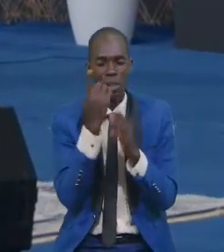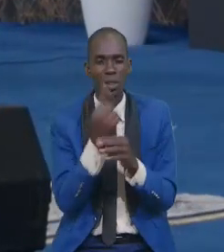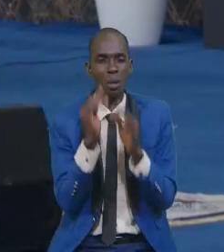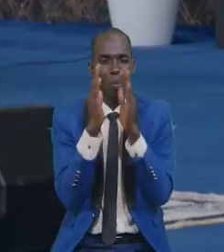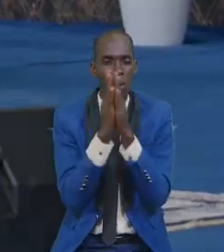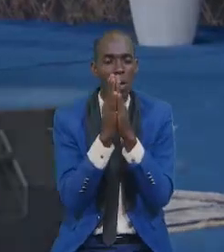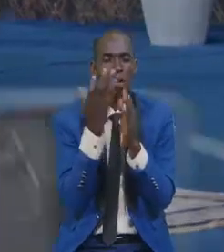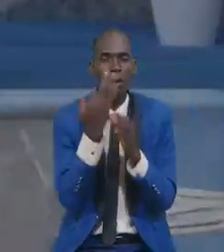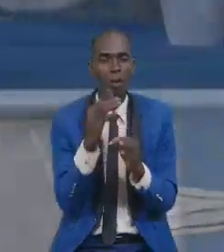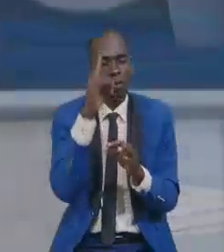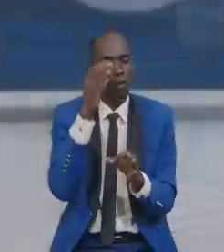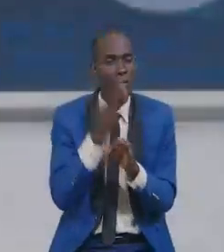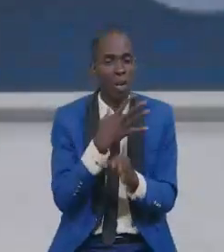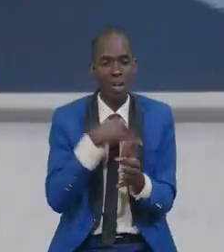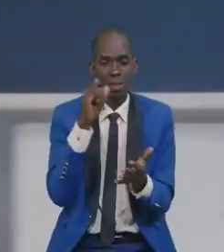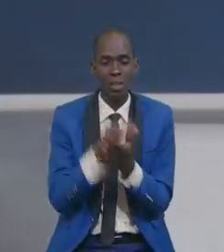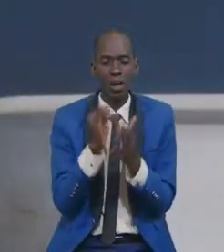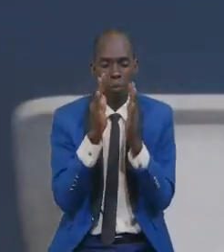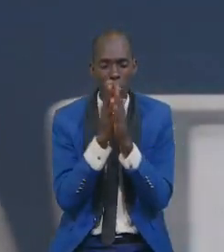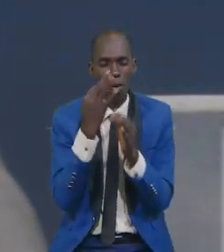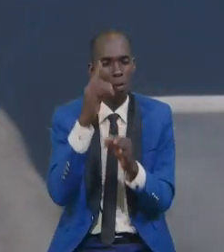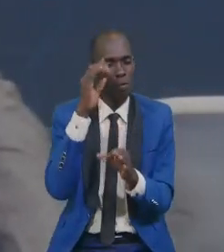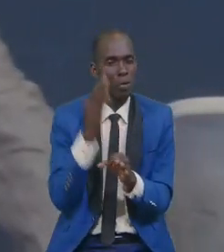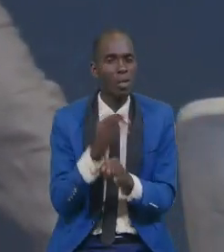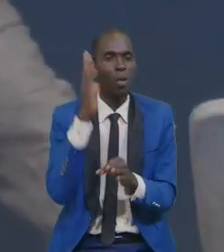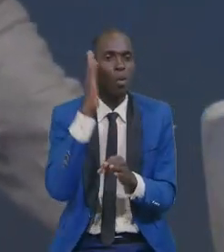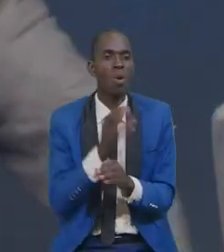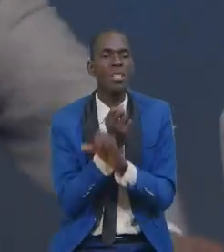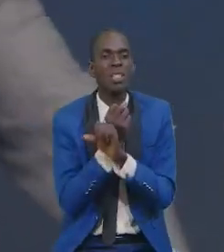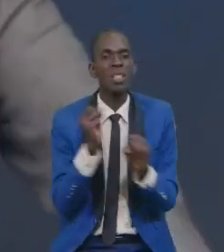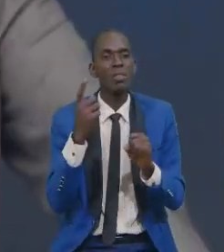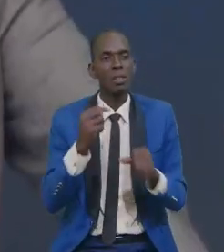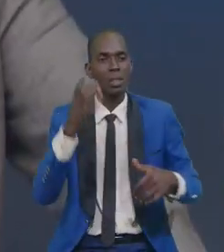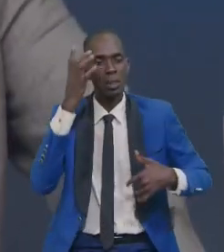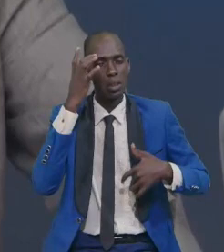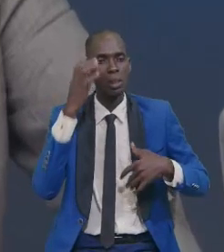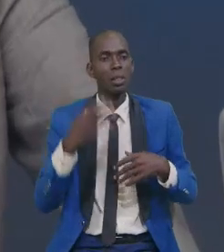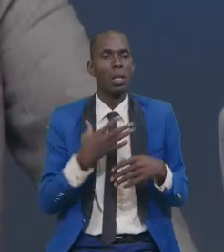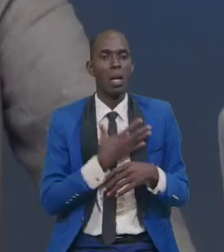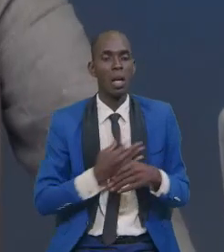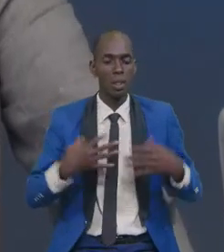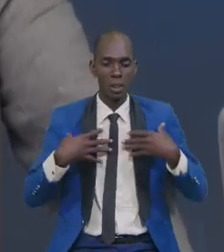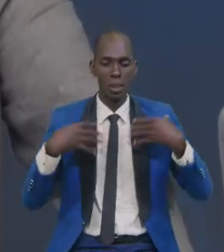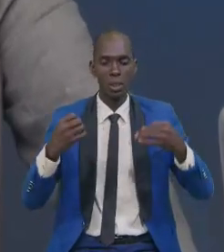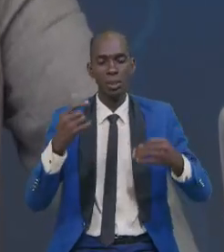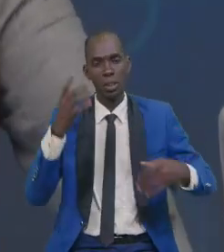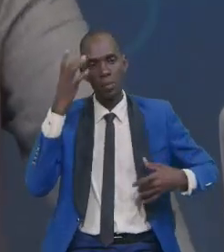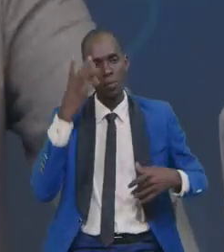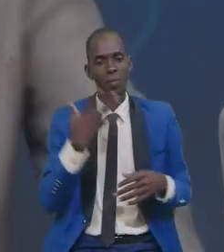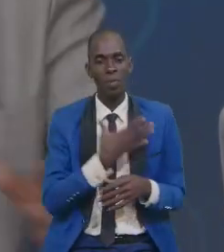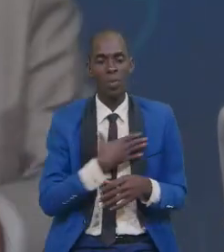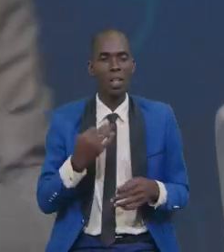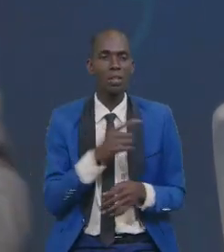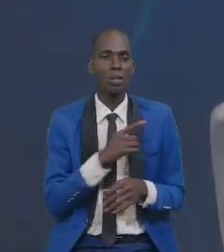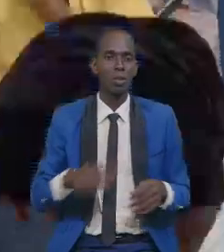the prayer of faith shall save the sick, heal the sick, and the Lord shall raise him up. Look